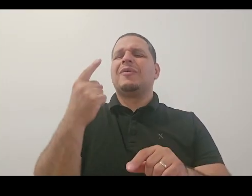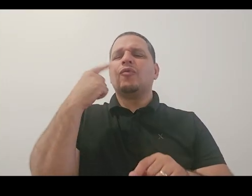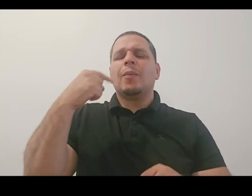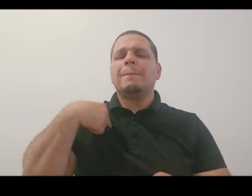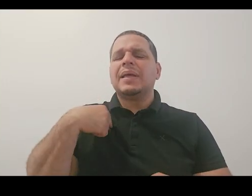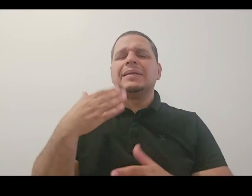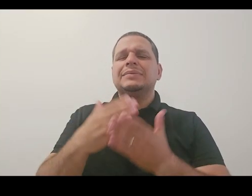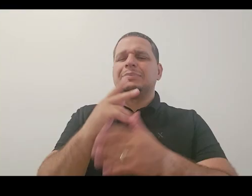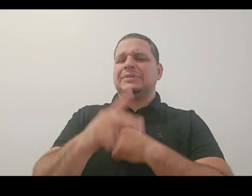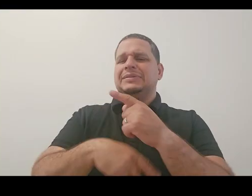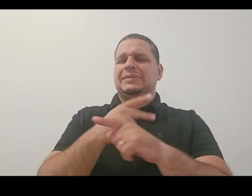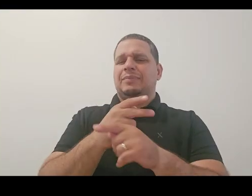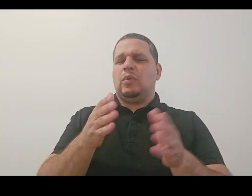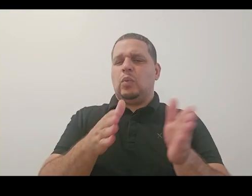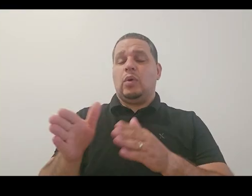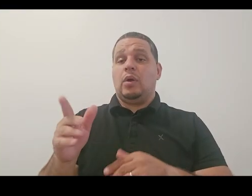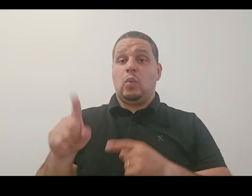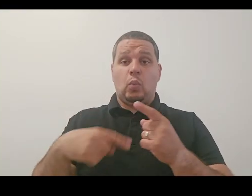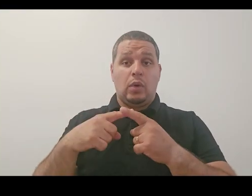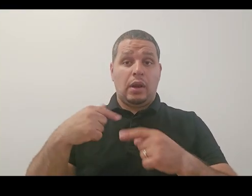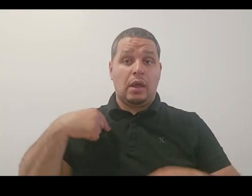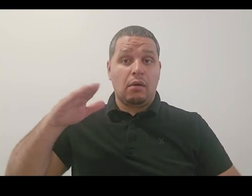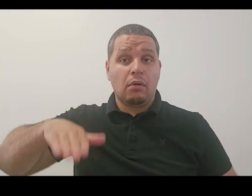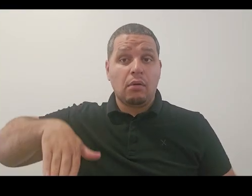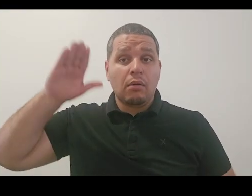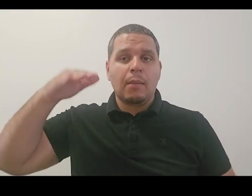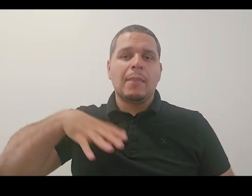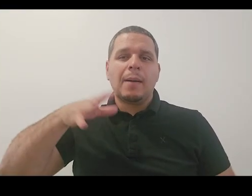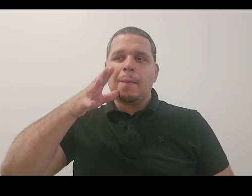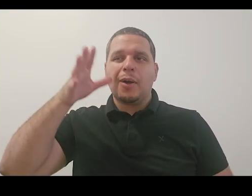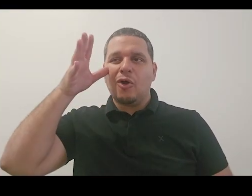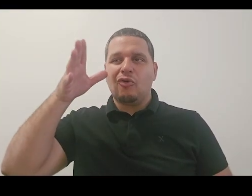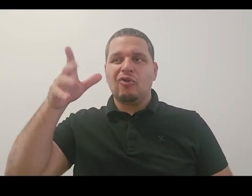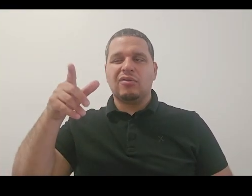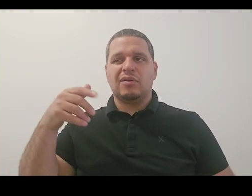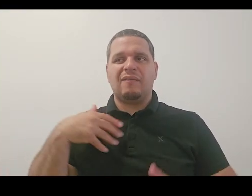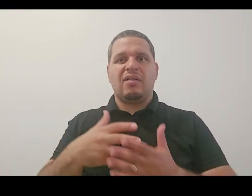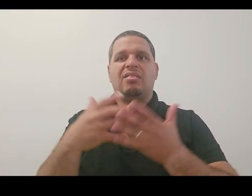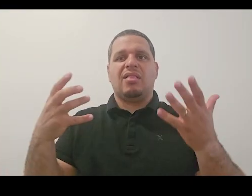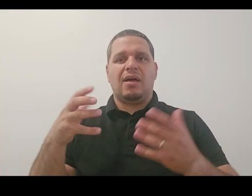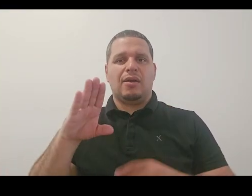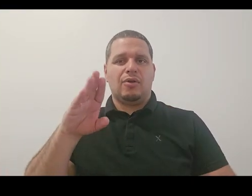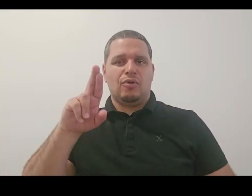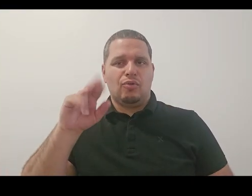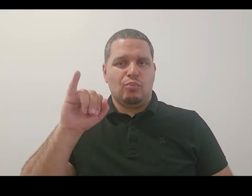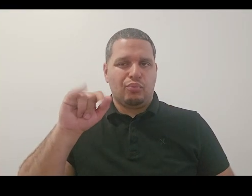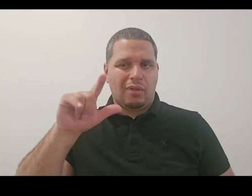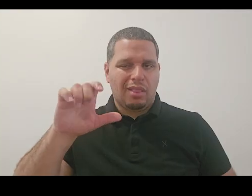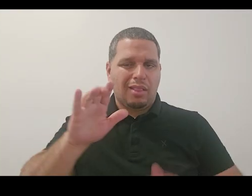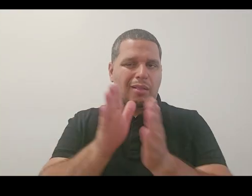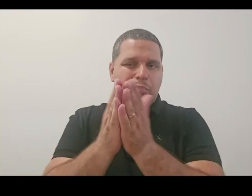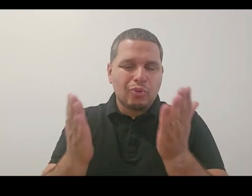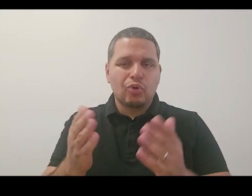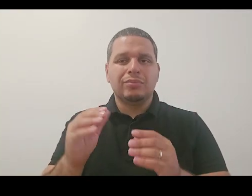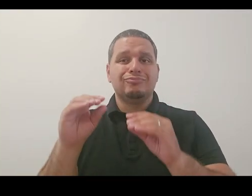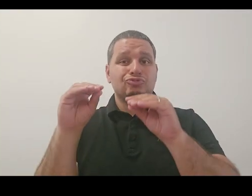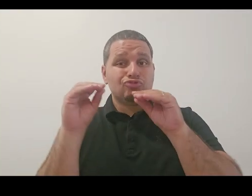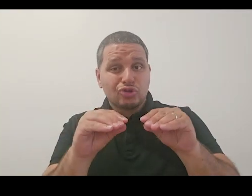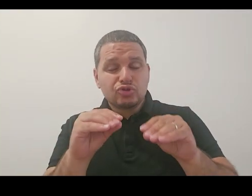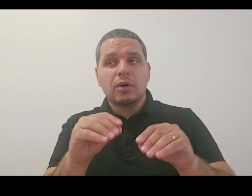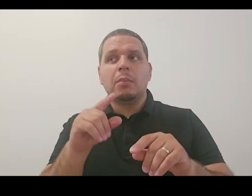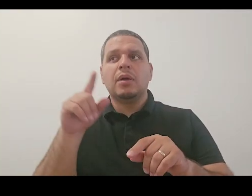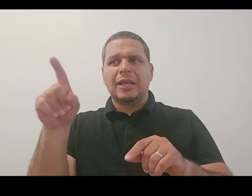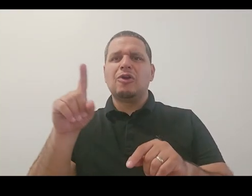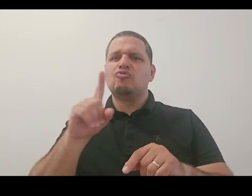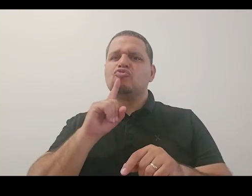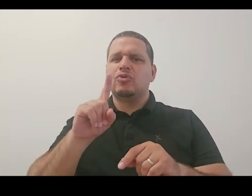So when I was growing up, my parents made sure that I had lots of Braille books and Braille instruction, but they also got like pretty deep